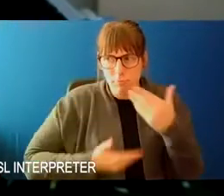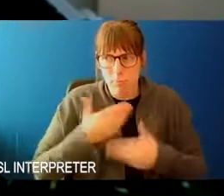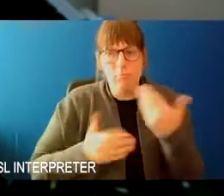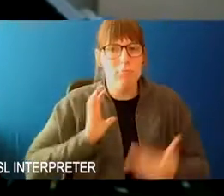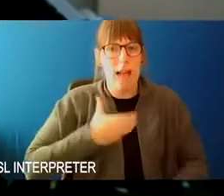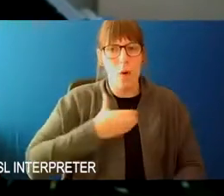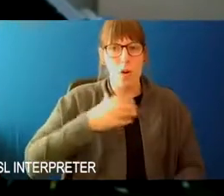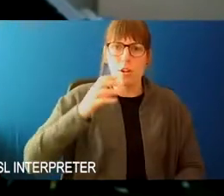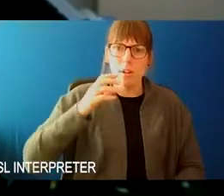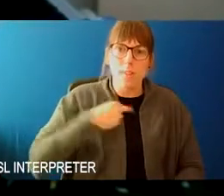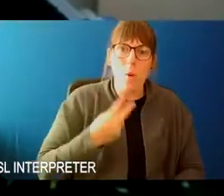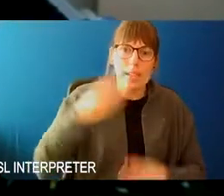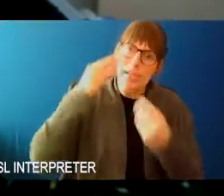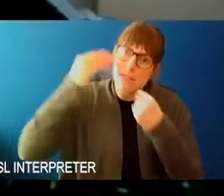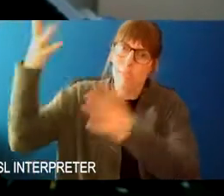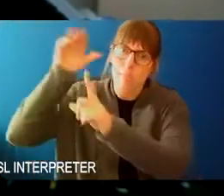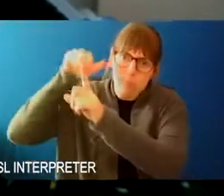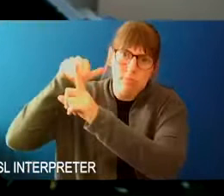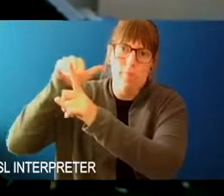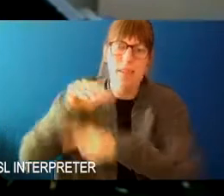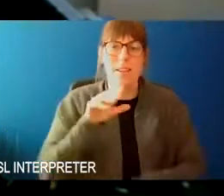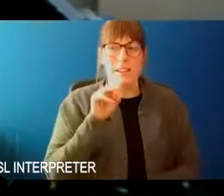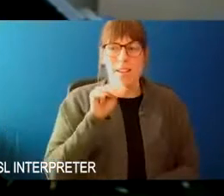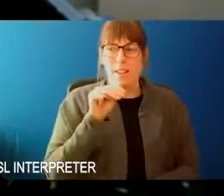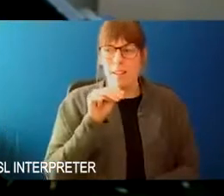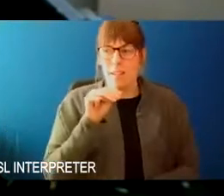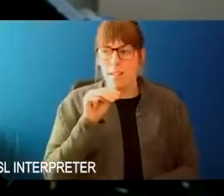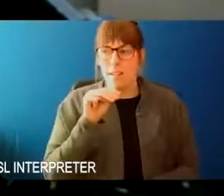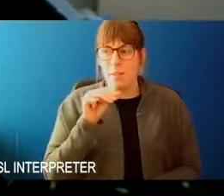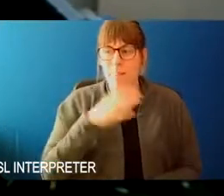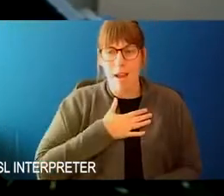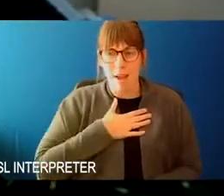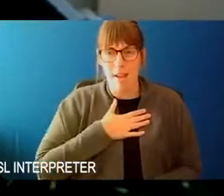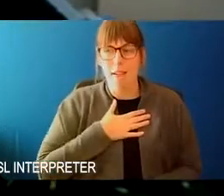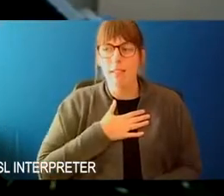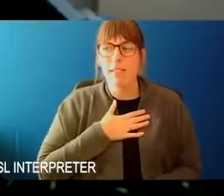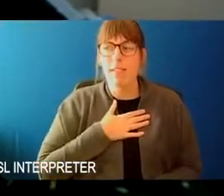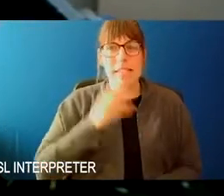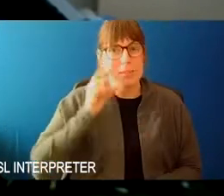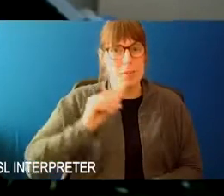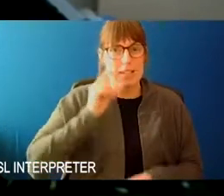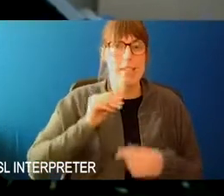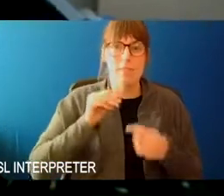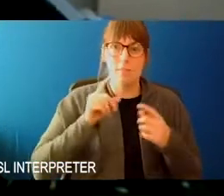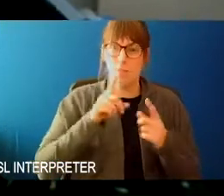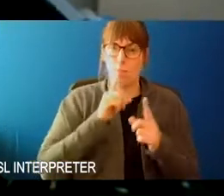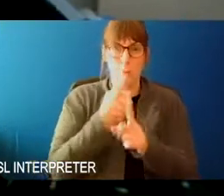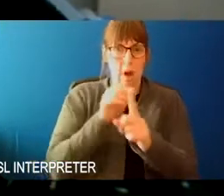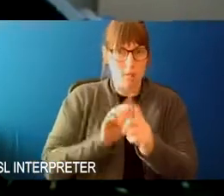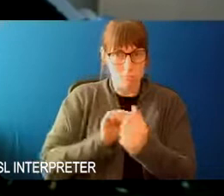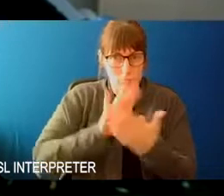to get our voices heard. My experience is that we need to use a